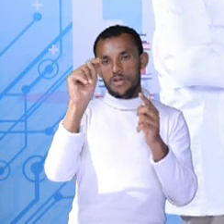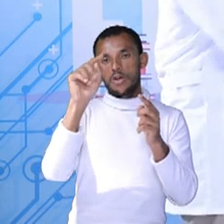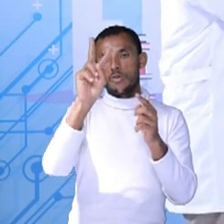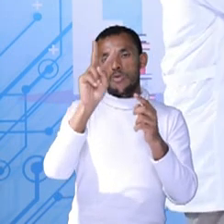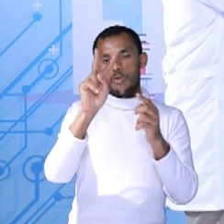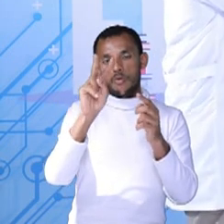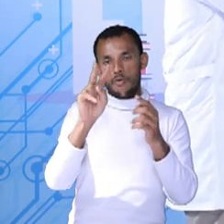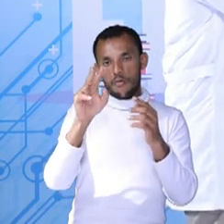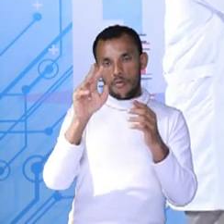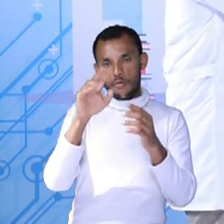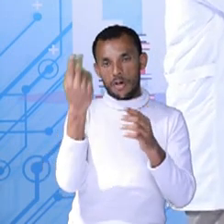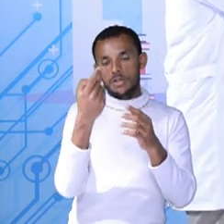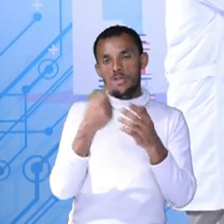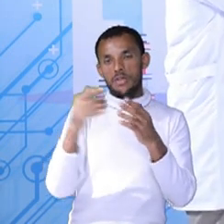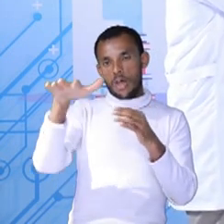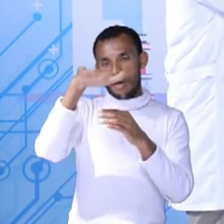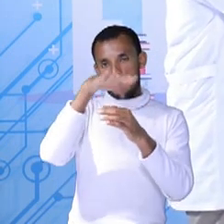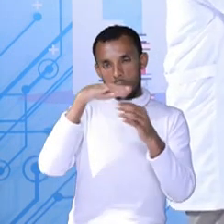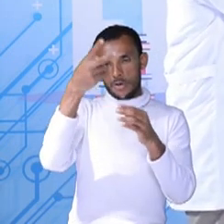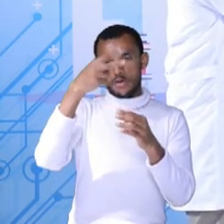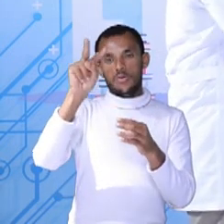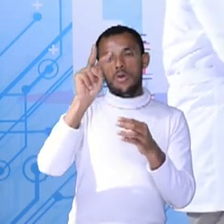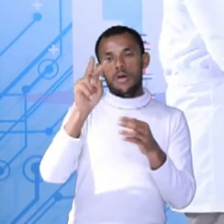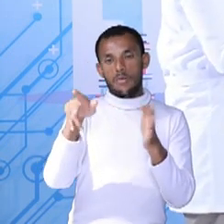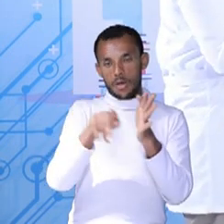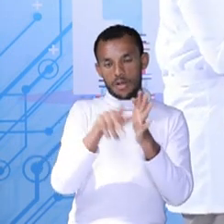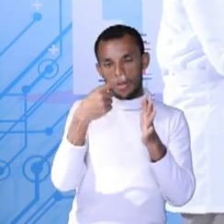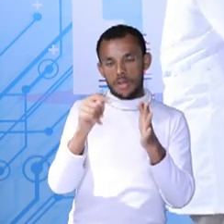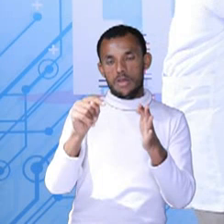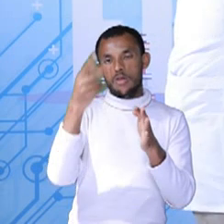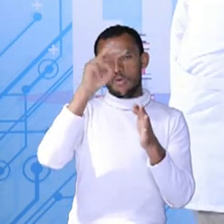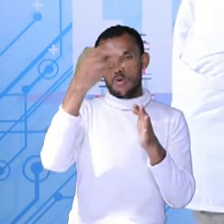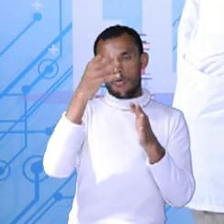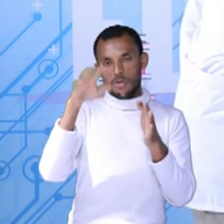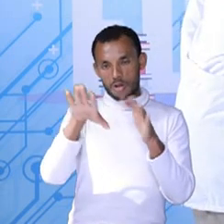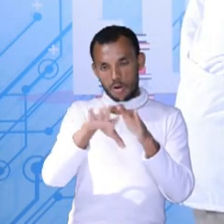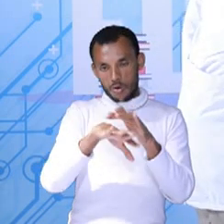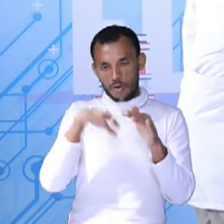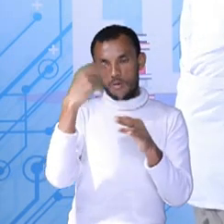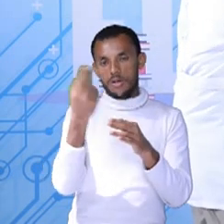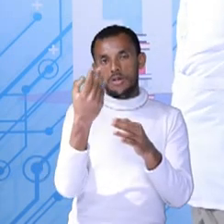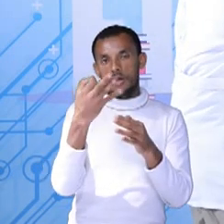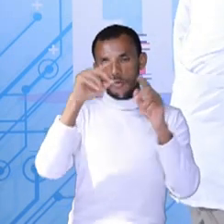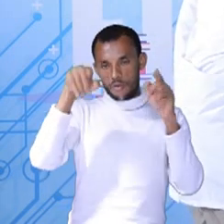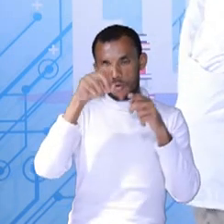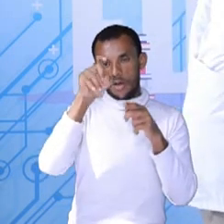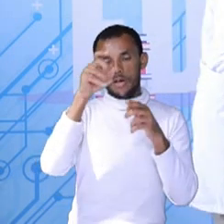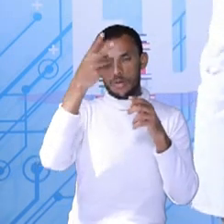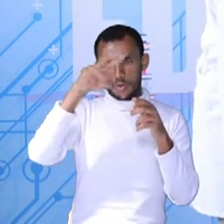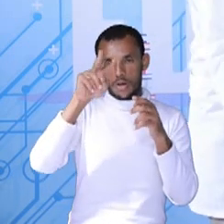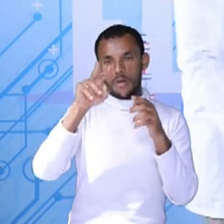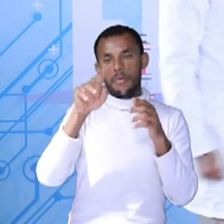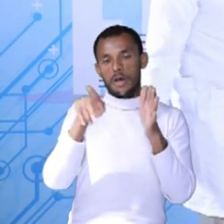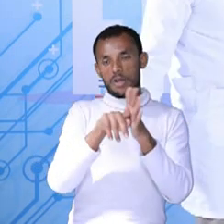functions. The upper function first, the square of the upper function minus the square of lower function. That means this. It is f of x squared minus